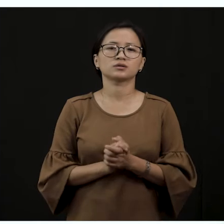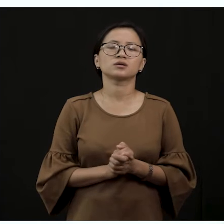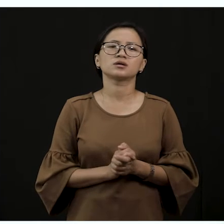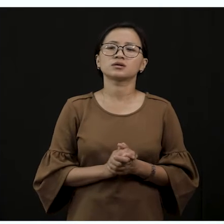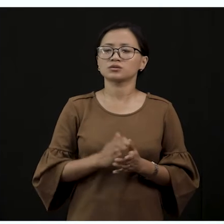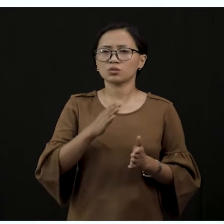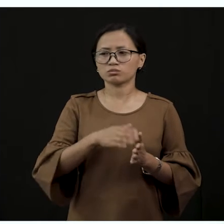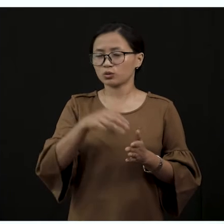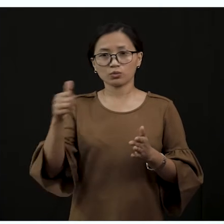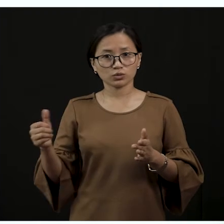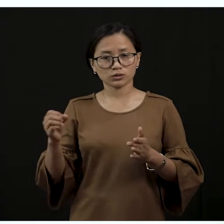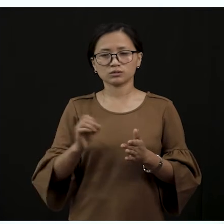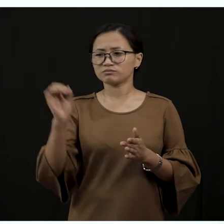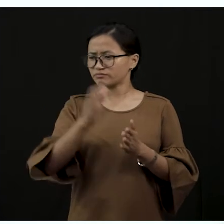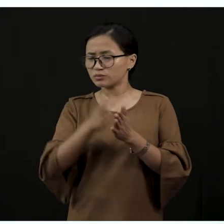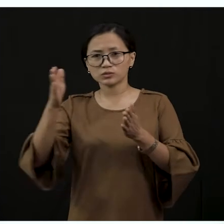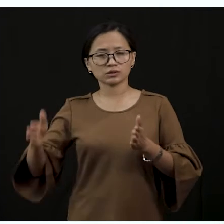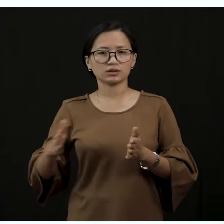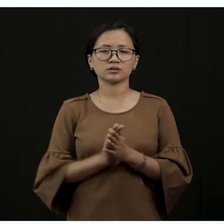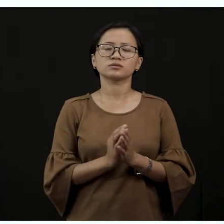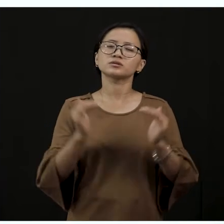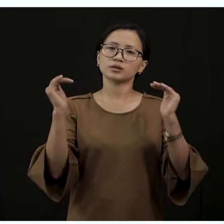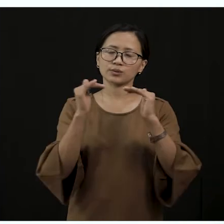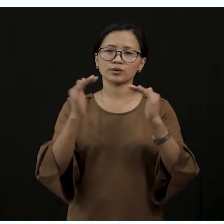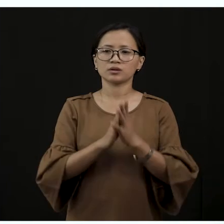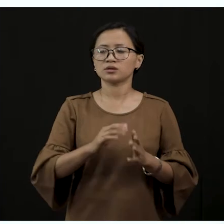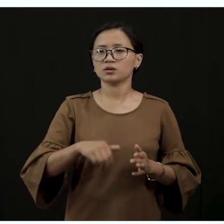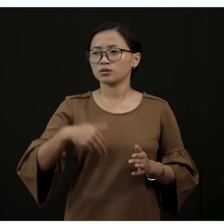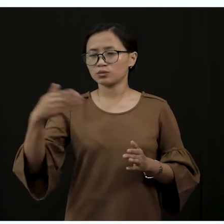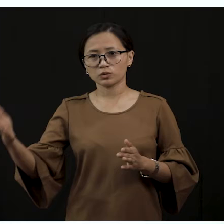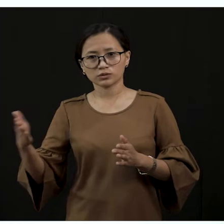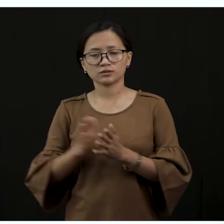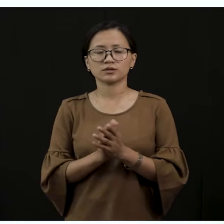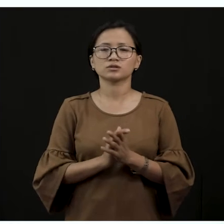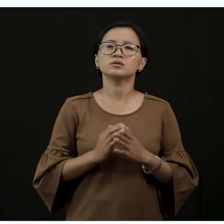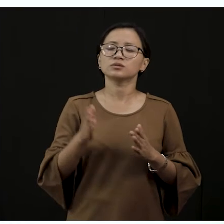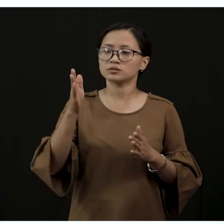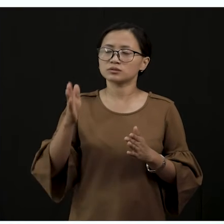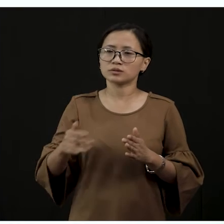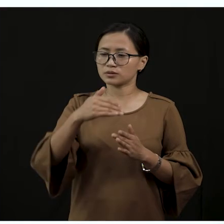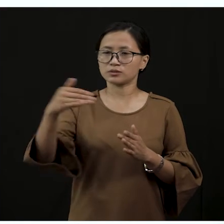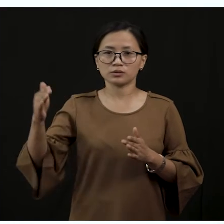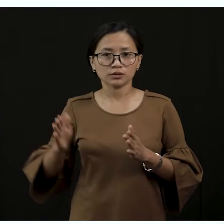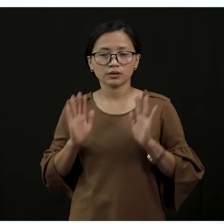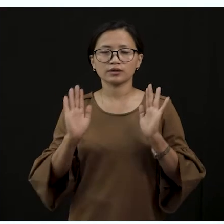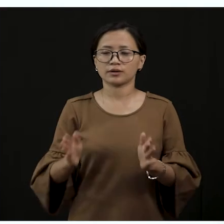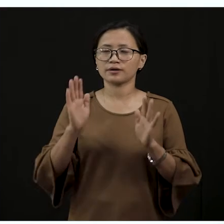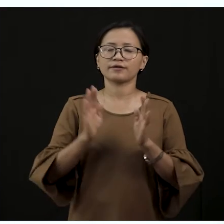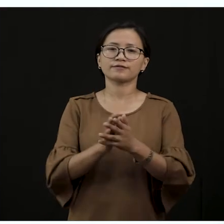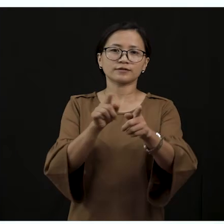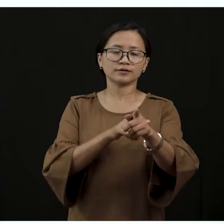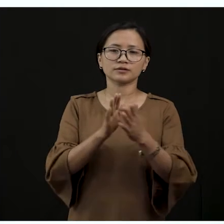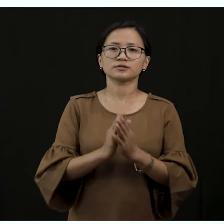equal in length. The sides opposite to each other are equal in length. A rectangle has